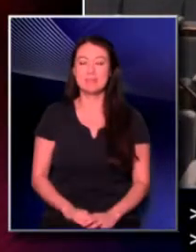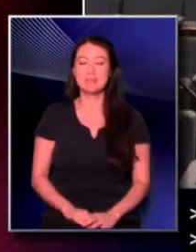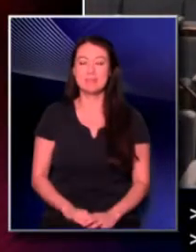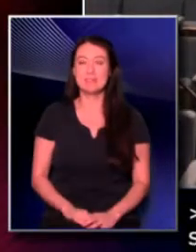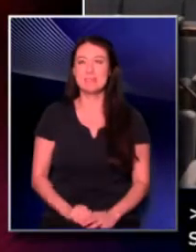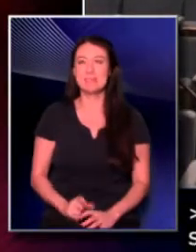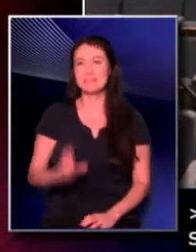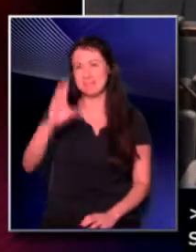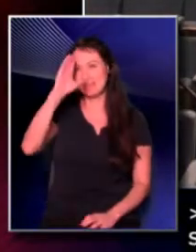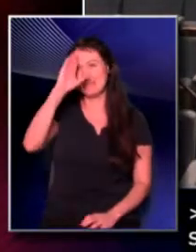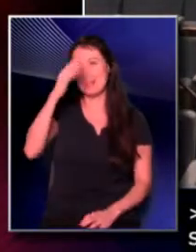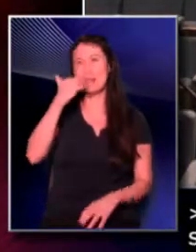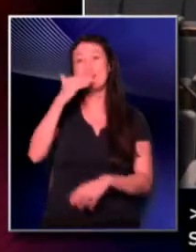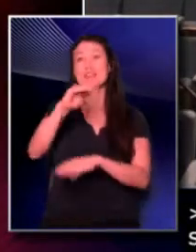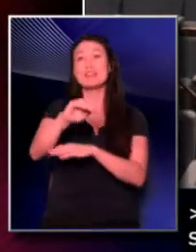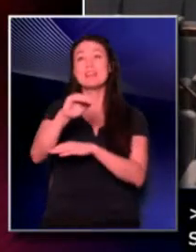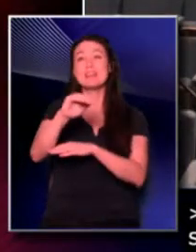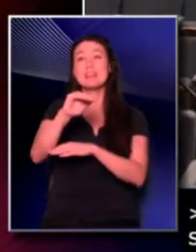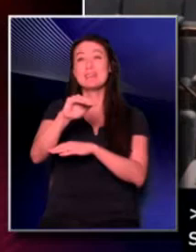Hello, good evening,